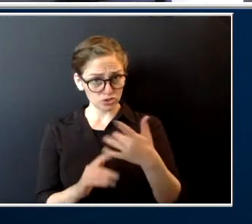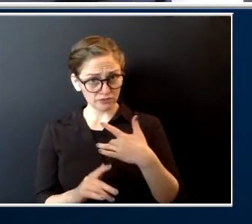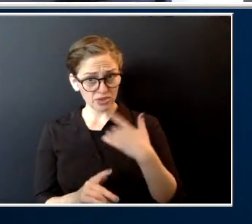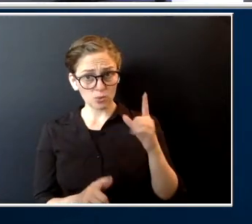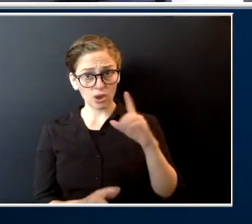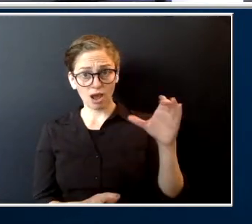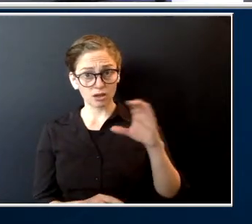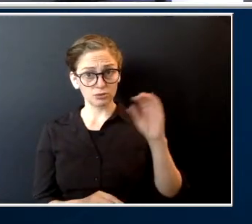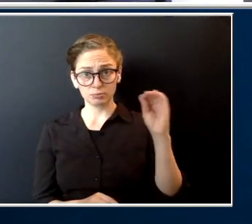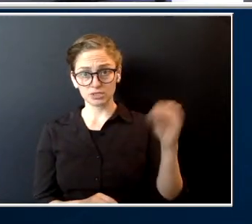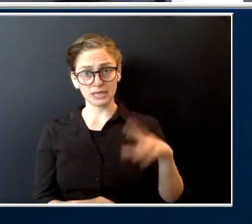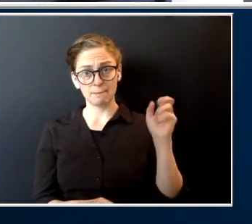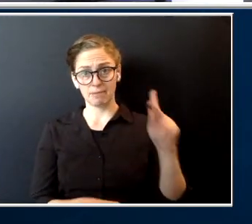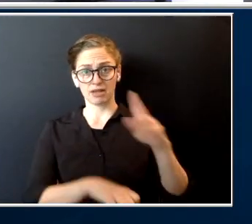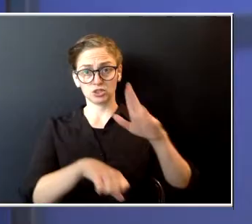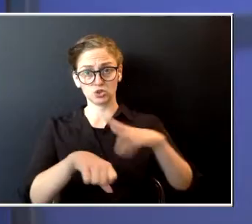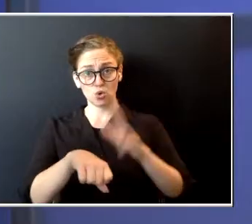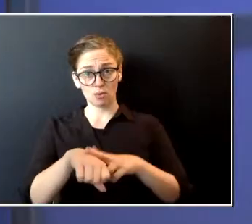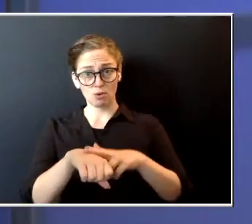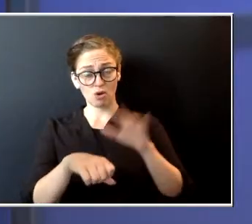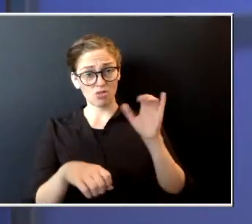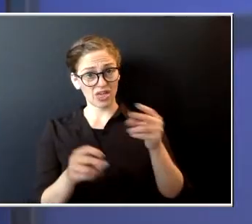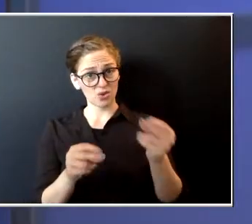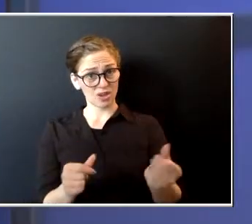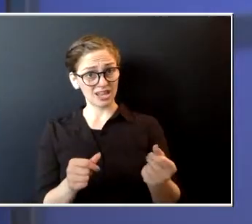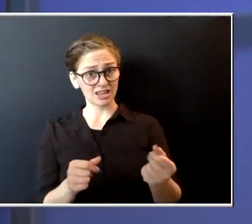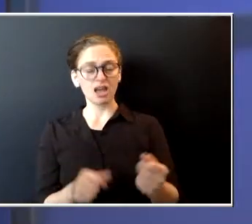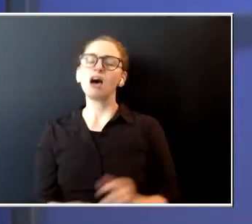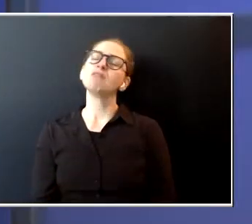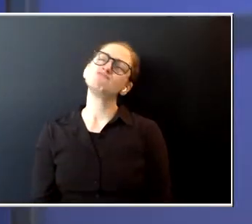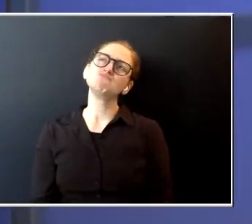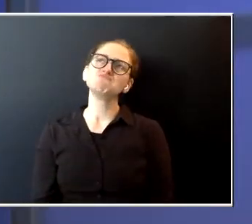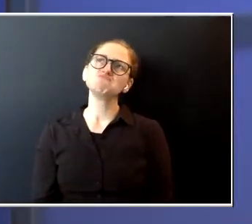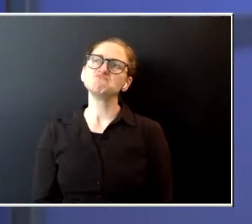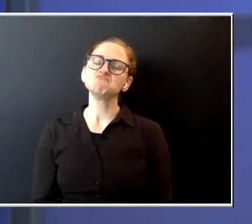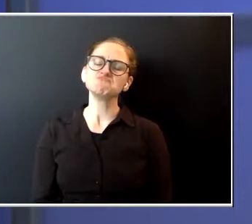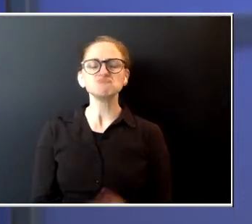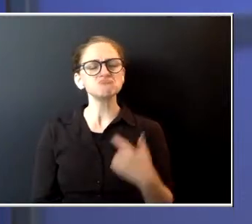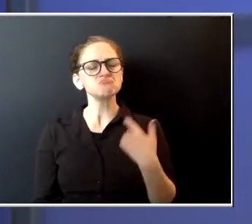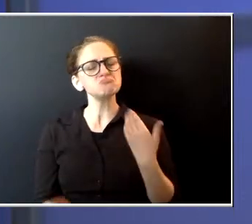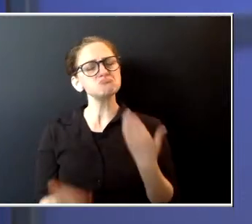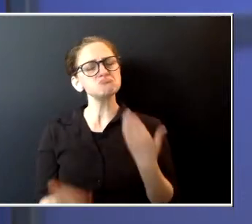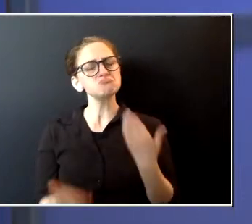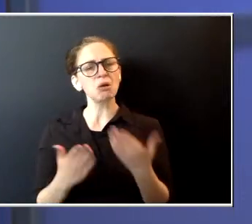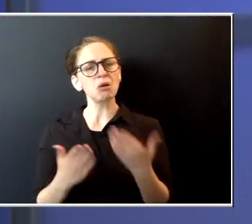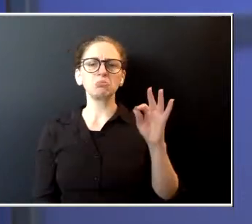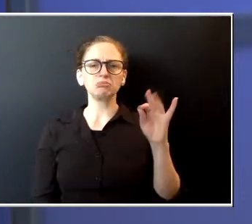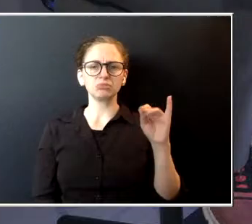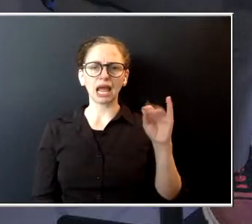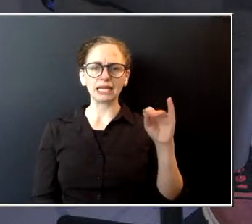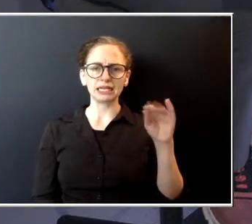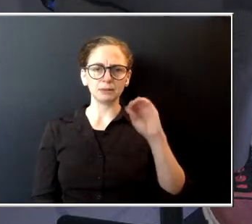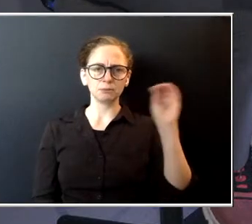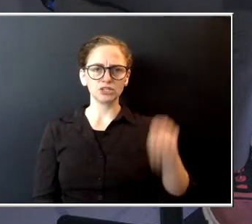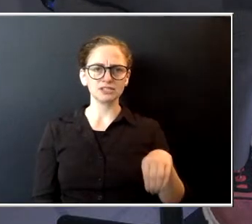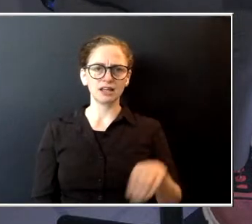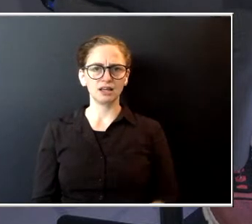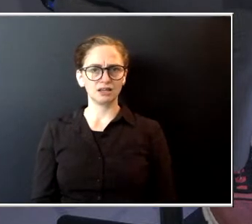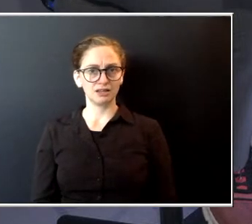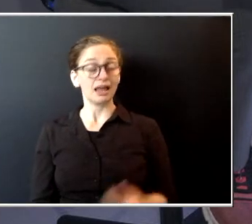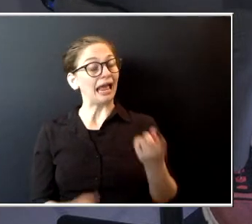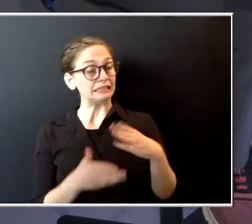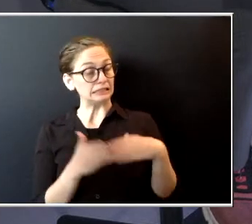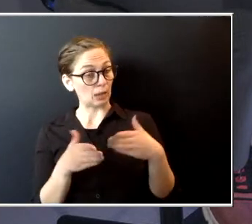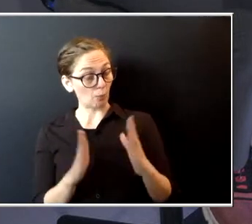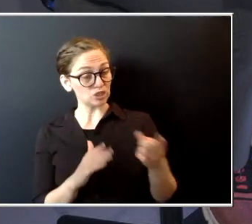hours? 100%. I was probably 90%. I mean, just. Well, and some of you it didn't said you take were even much. better because Yeah. your heart valves are working